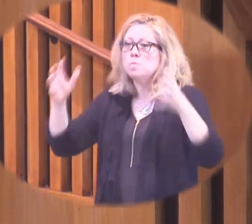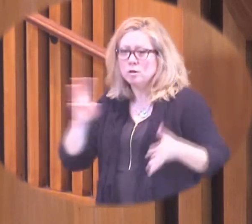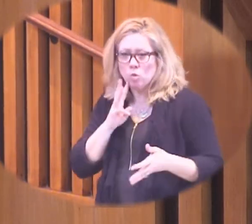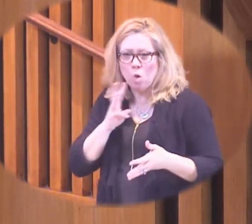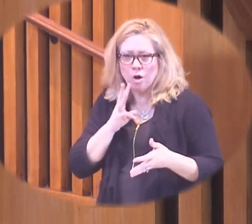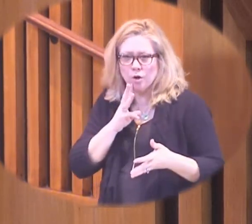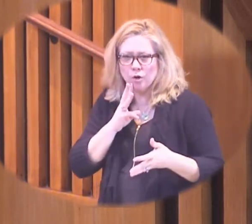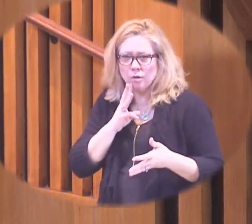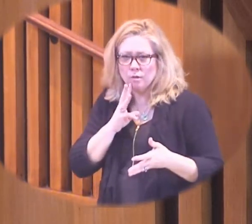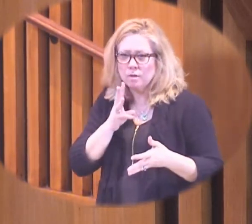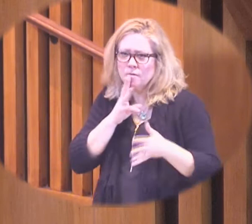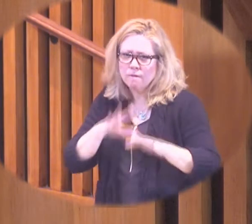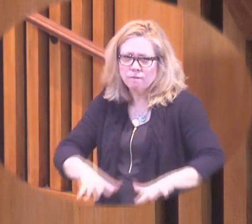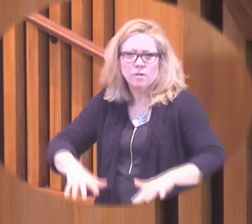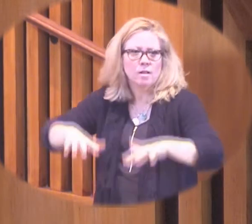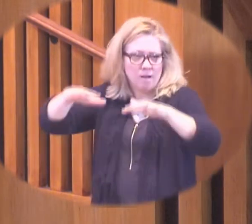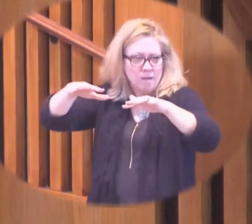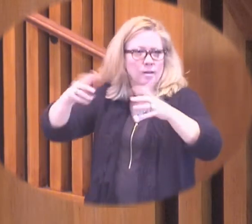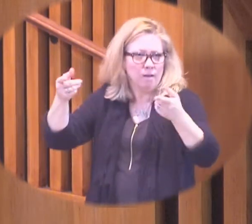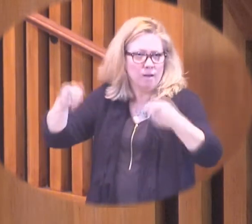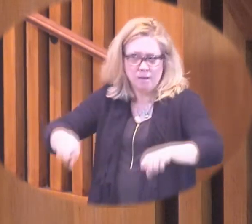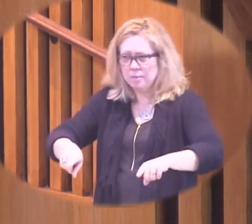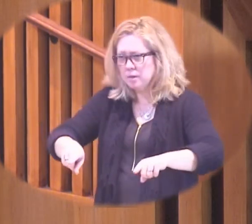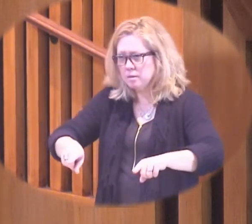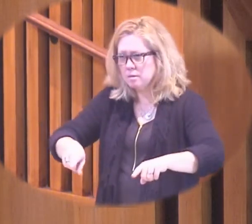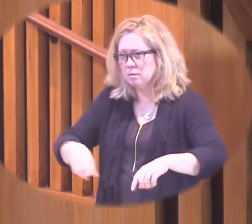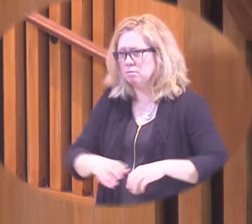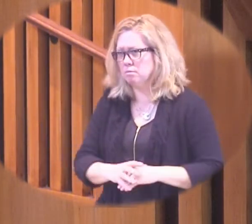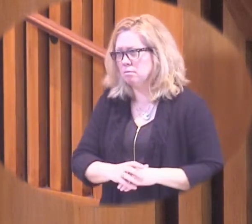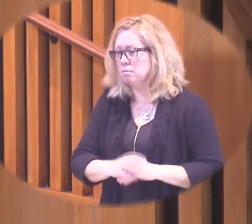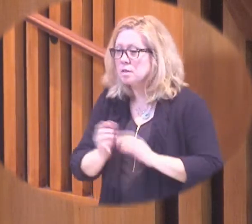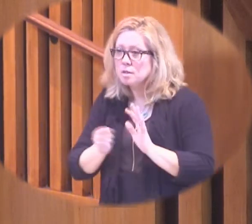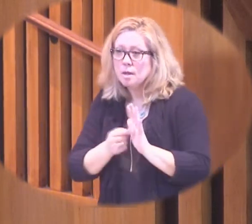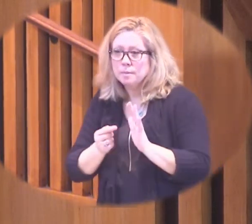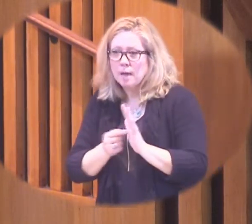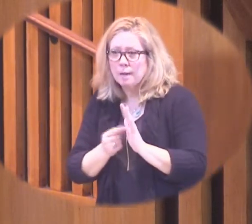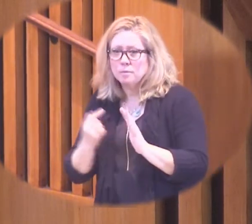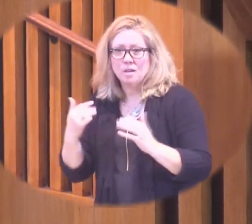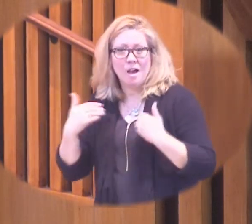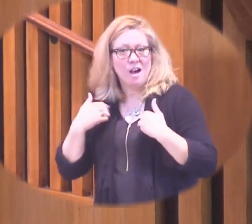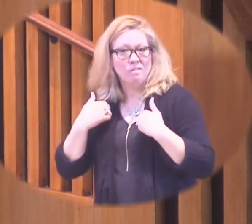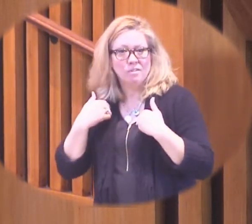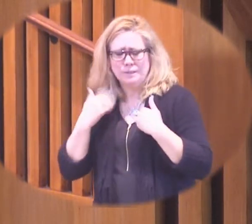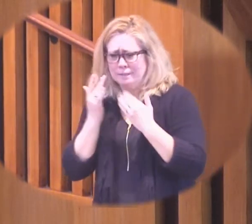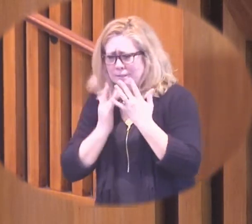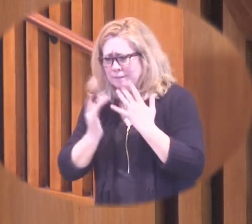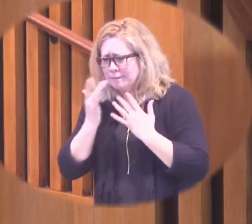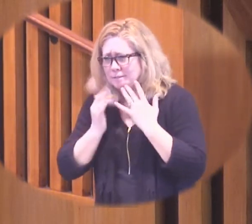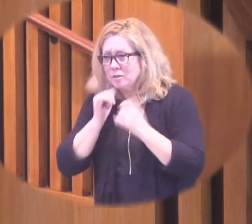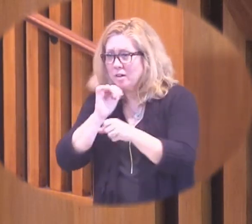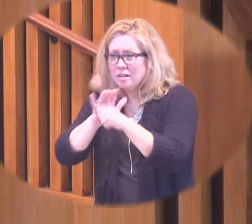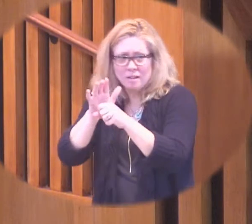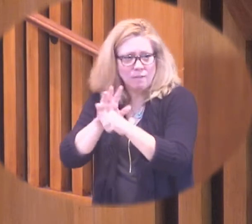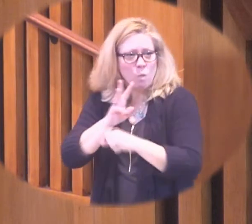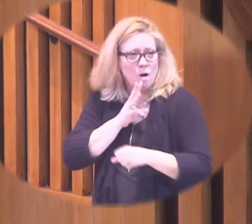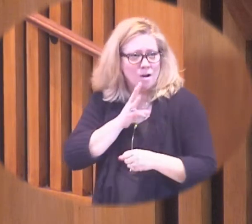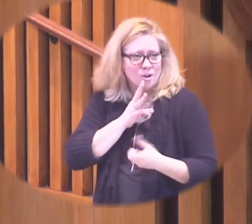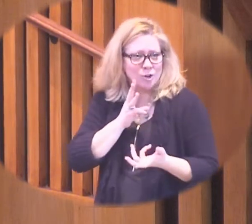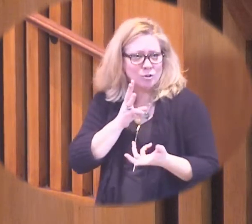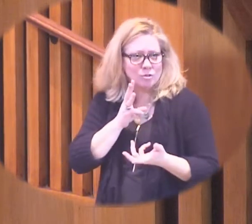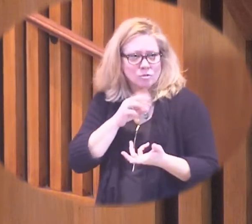we have floods. And there are times when we have not enough water. And we have